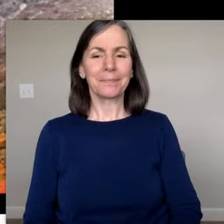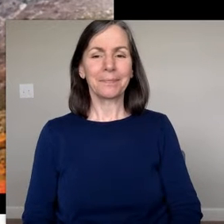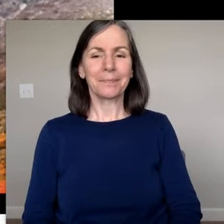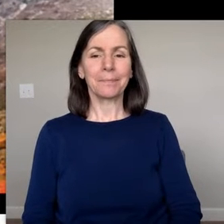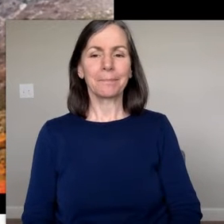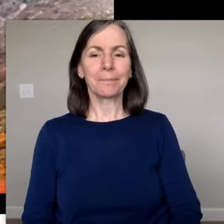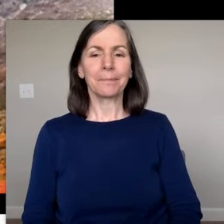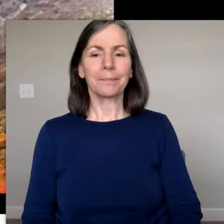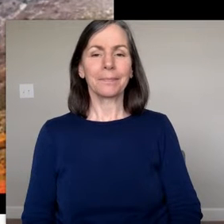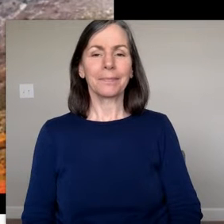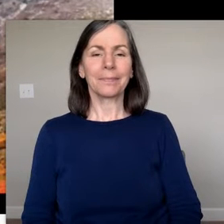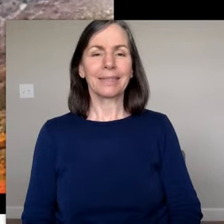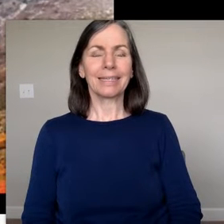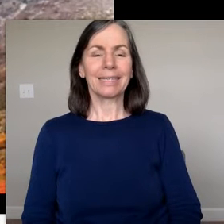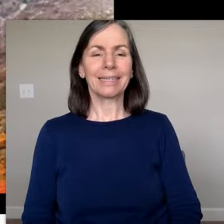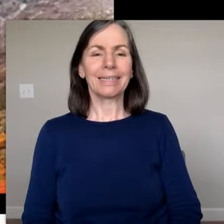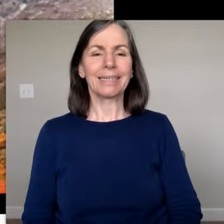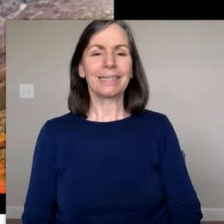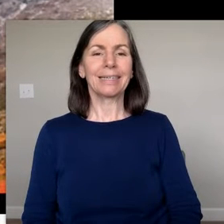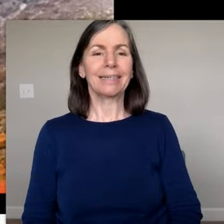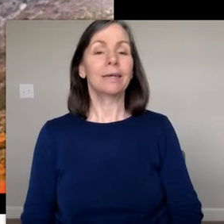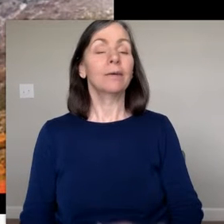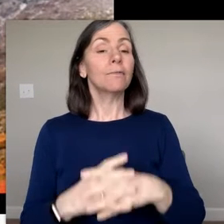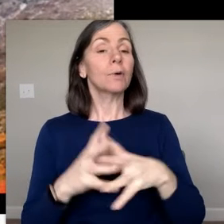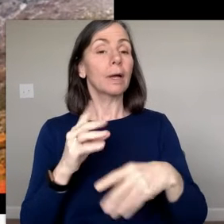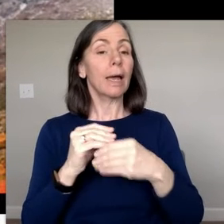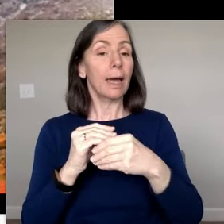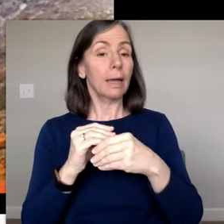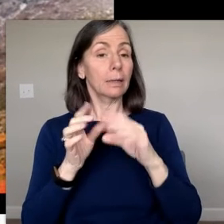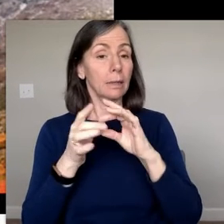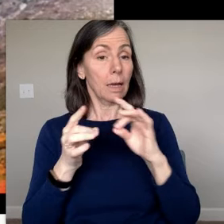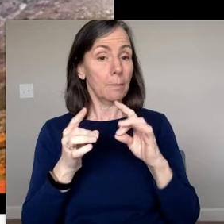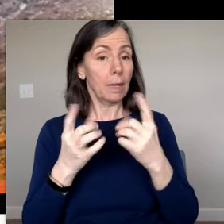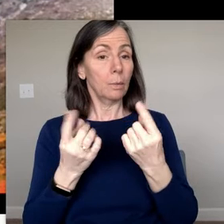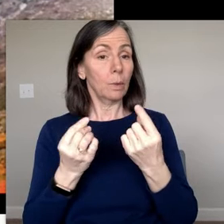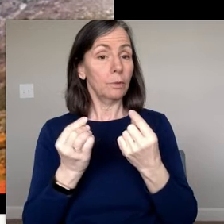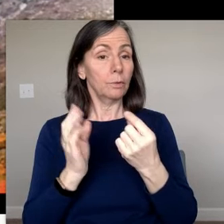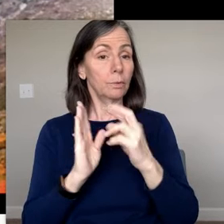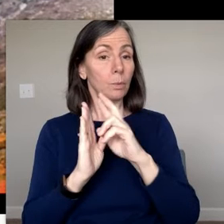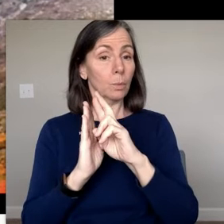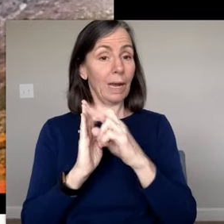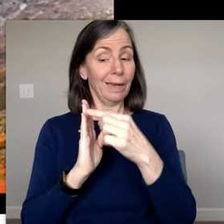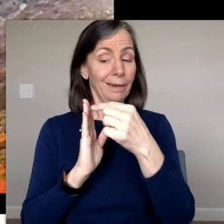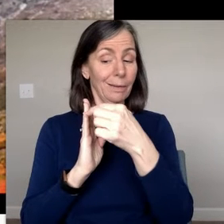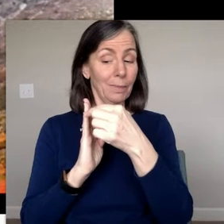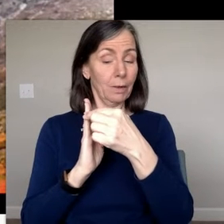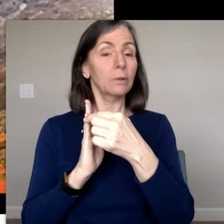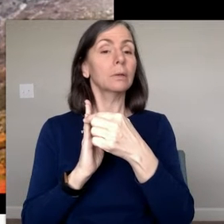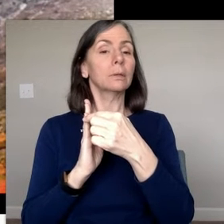To add a comment, you're going to go to the top right corner where it has a plus sign.